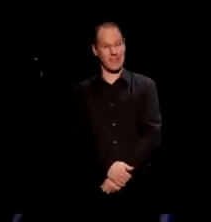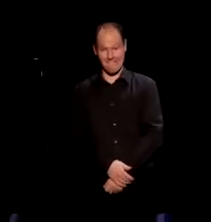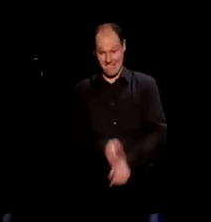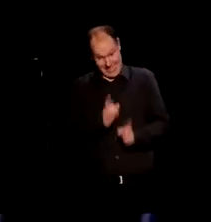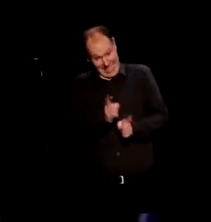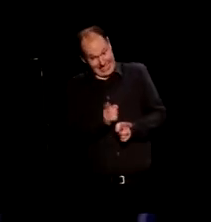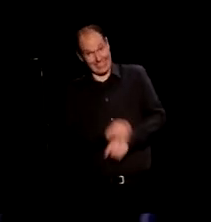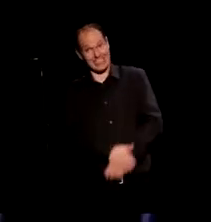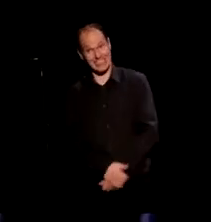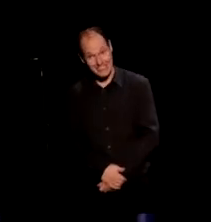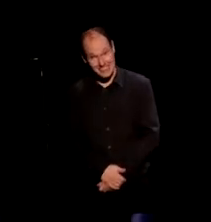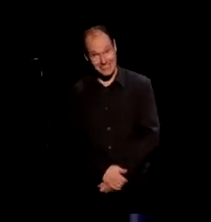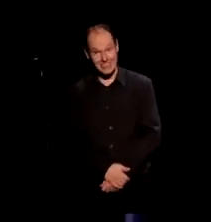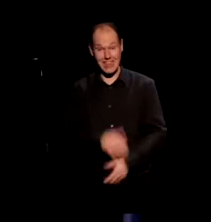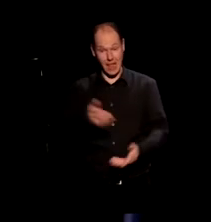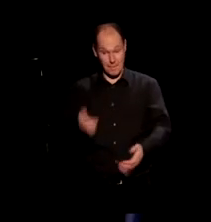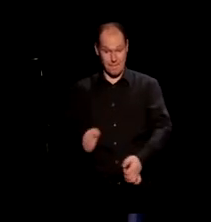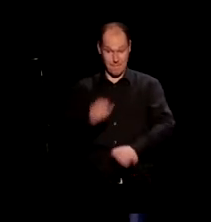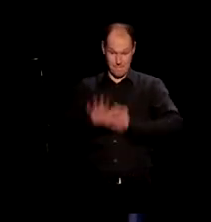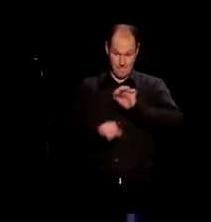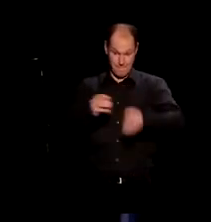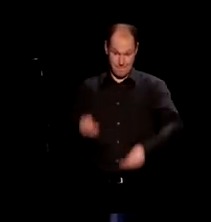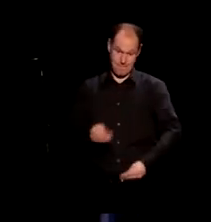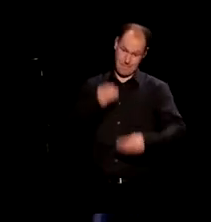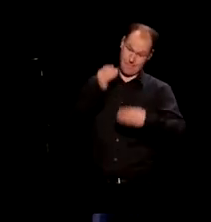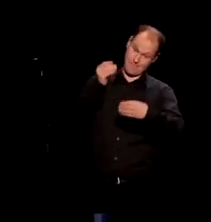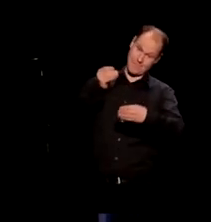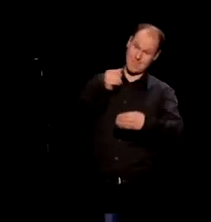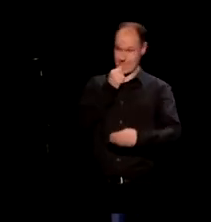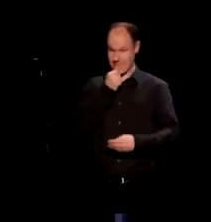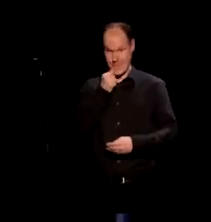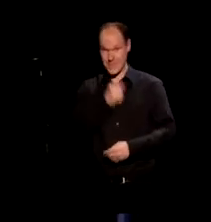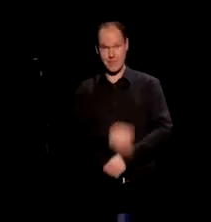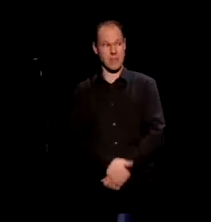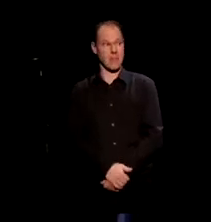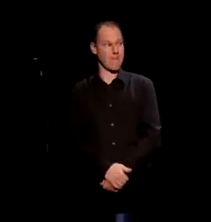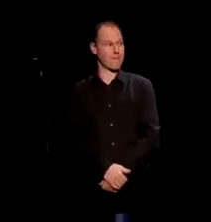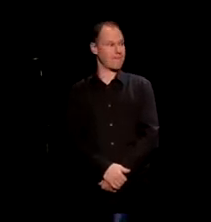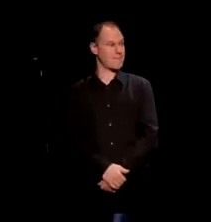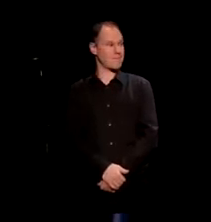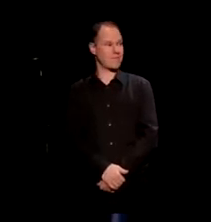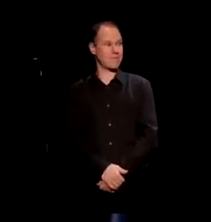That's it. Now pick it up. Place it here.